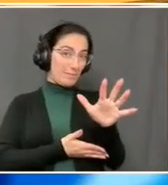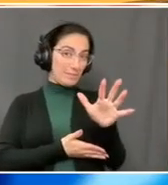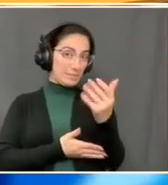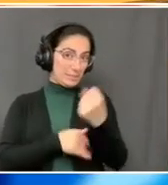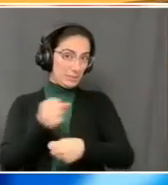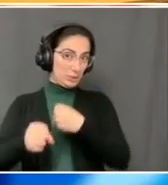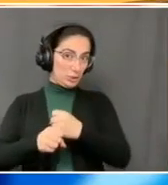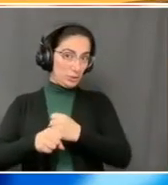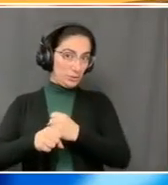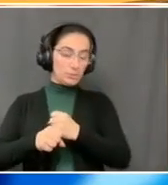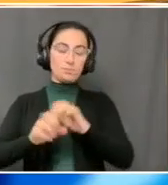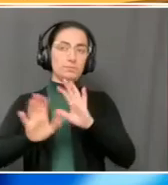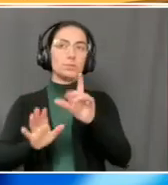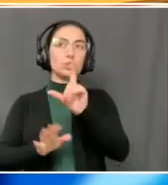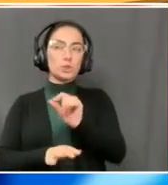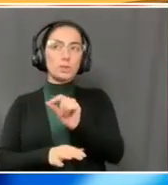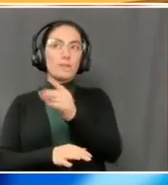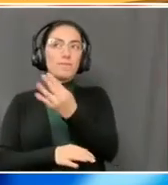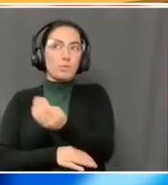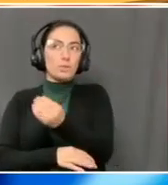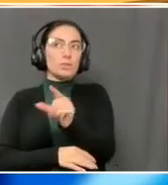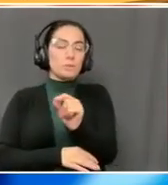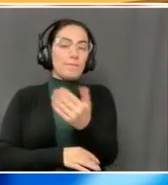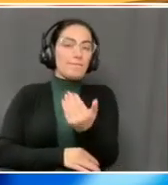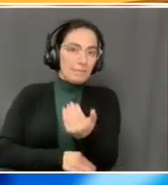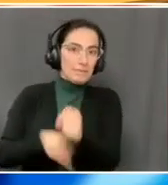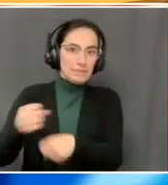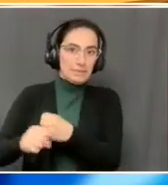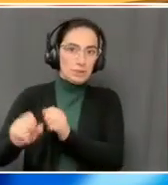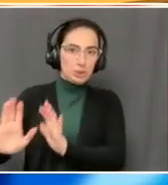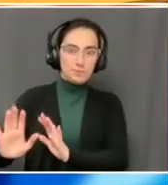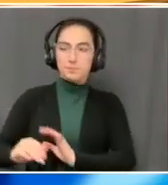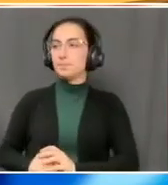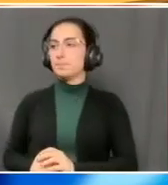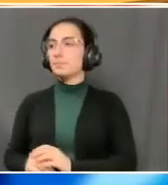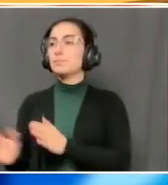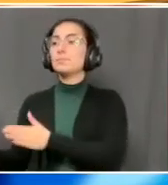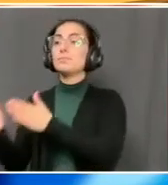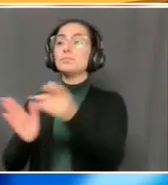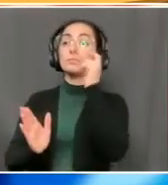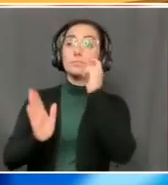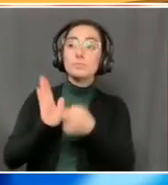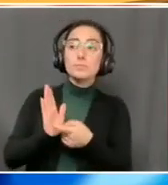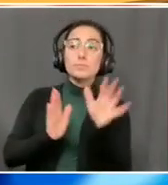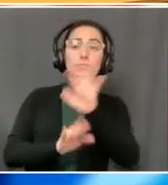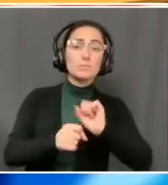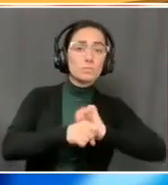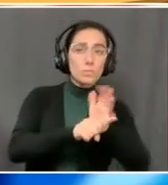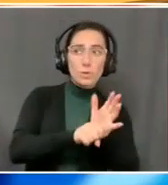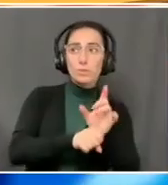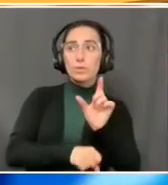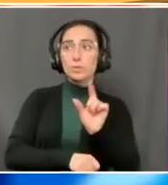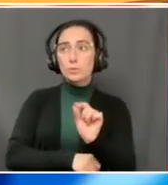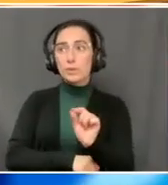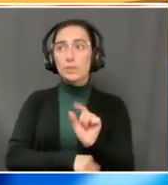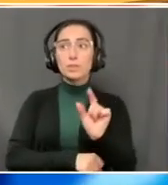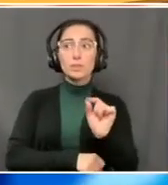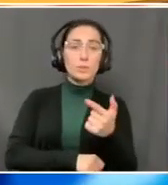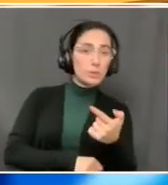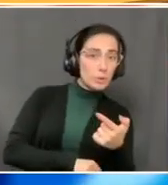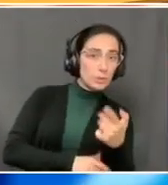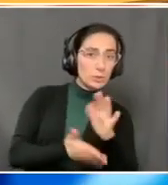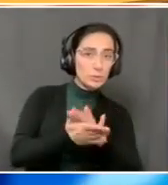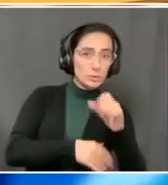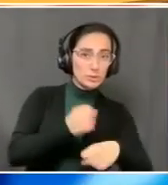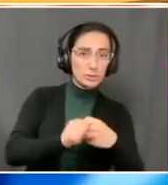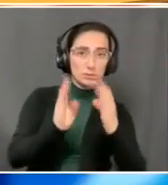second year, the second school year of the pandemic, but the real first year of substantial pandemic-related spending, the 2021 school year, the share of the